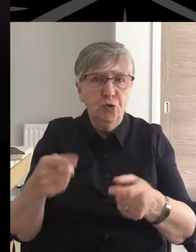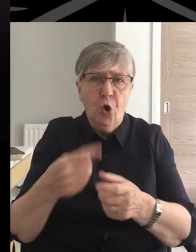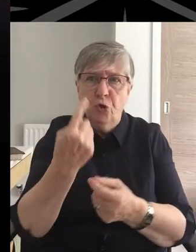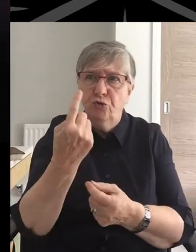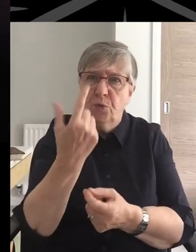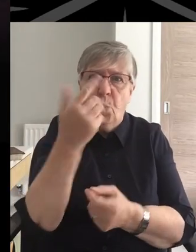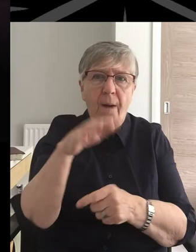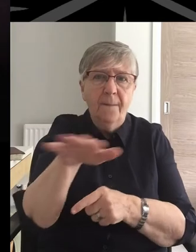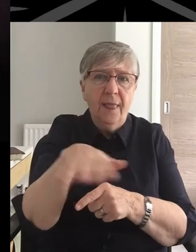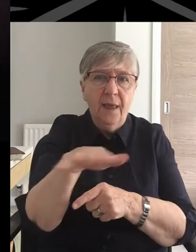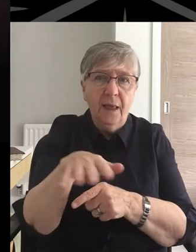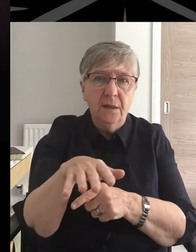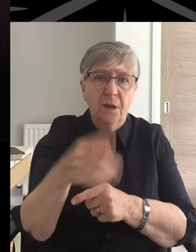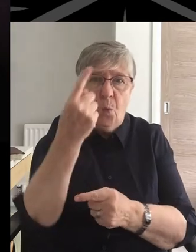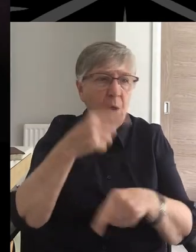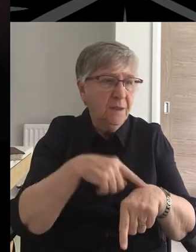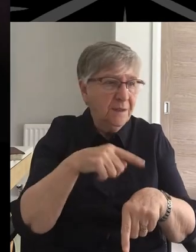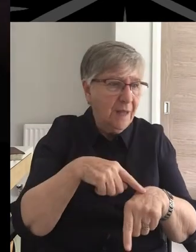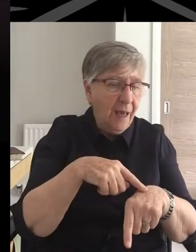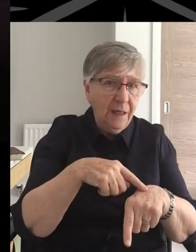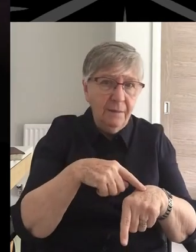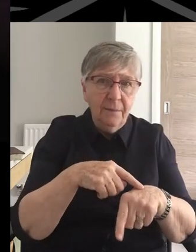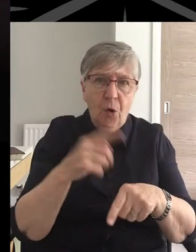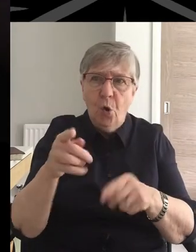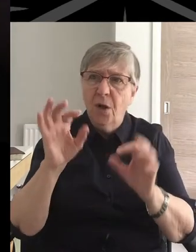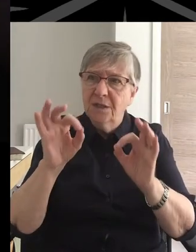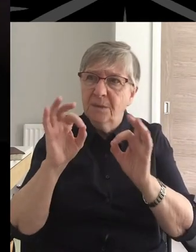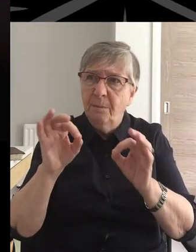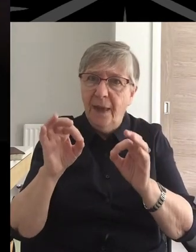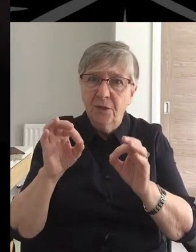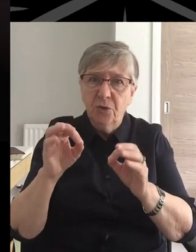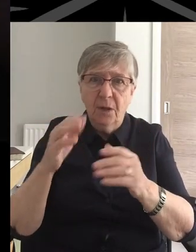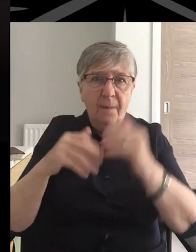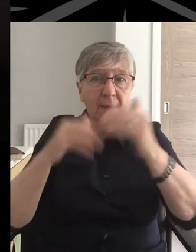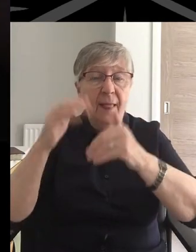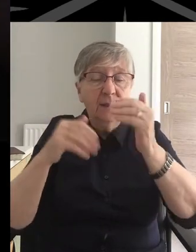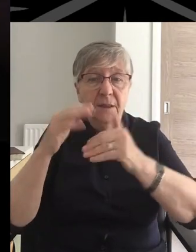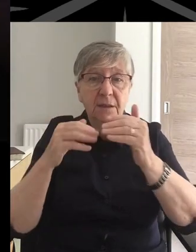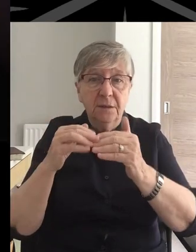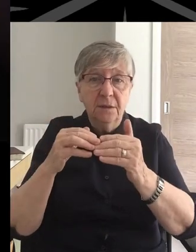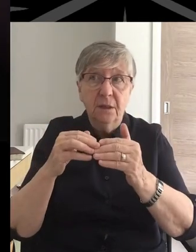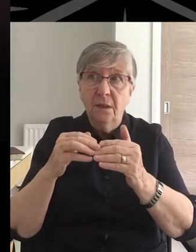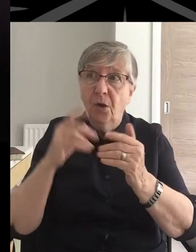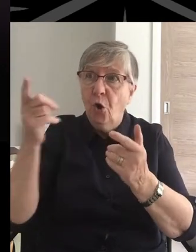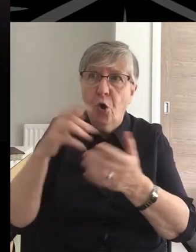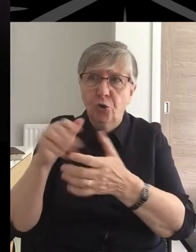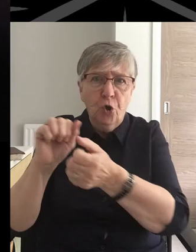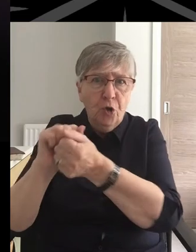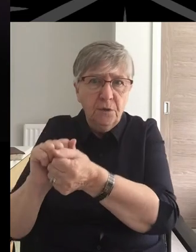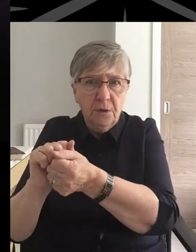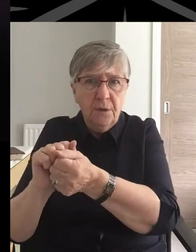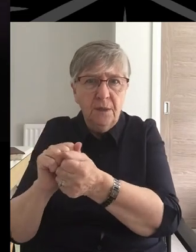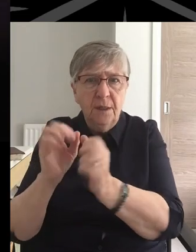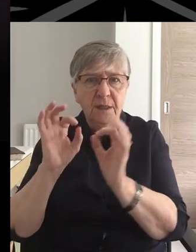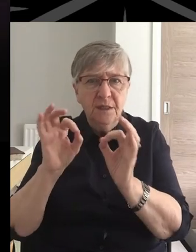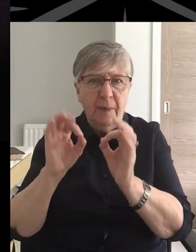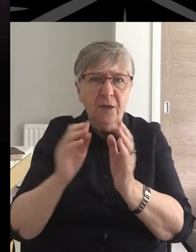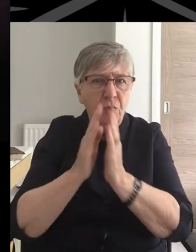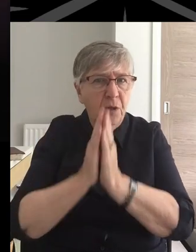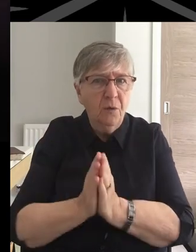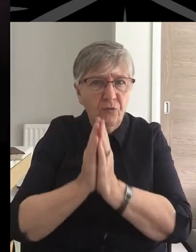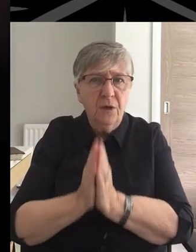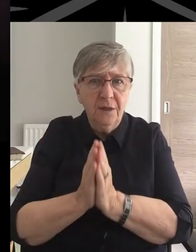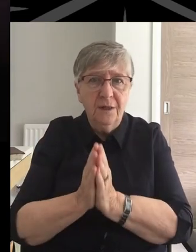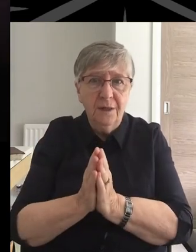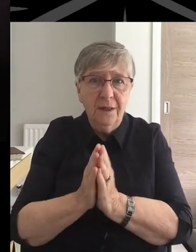place. He's not tied to one time. He's not tied to particular or special buildings. He's not tied to particular religious ritual. This is